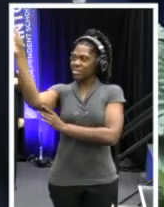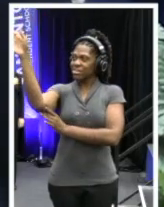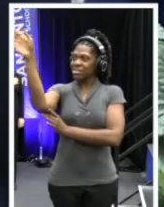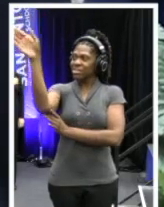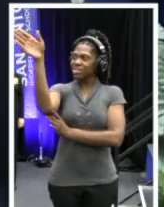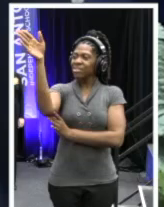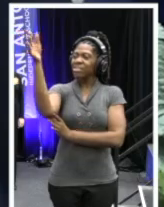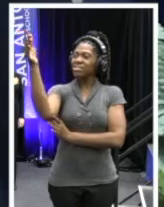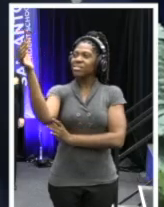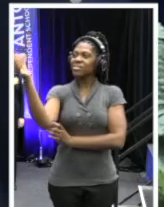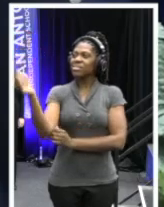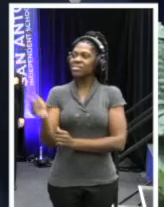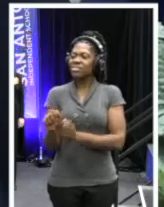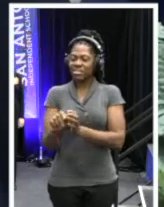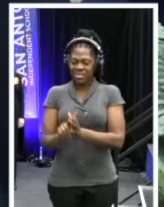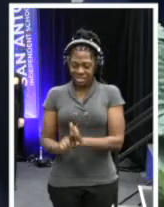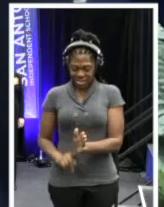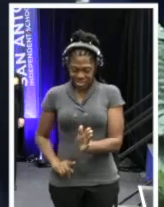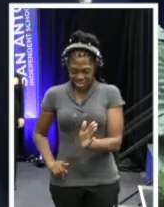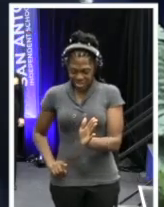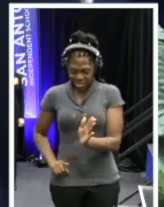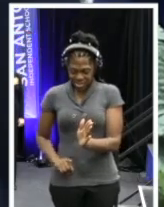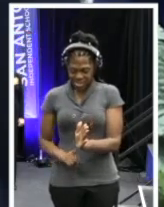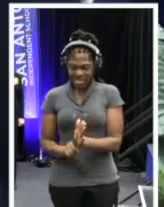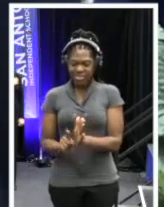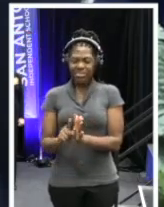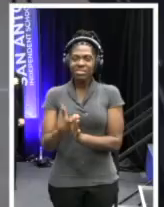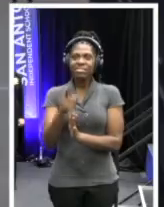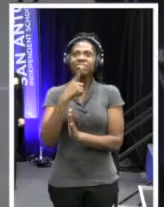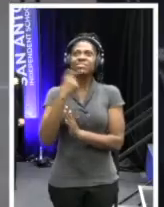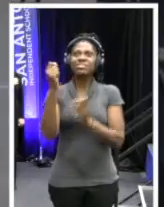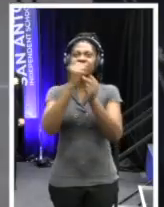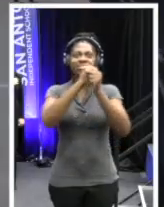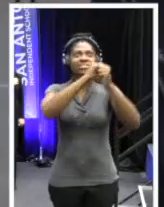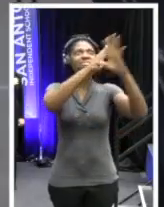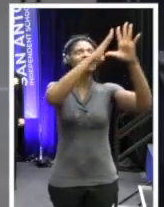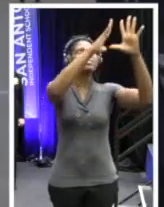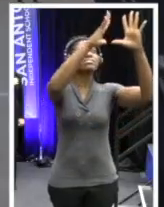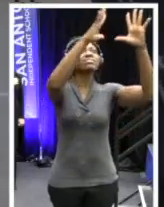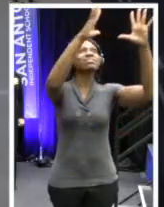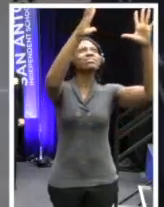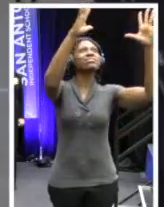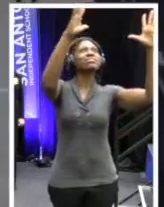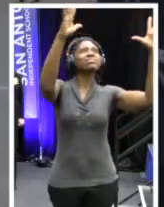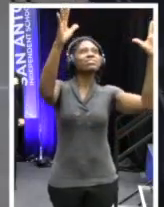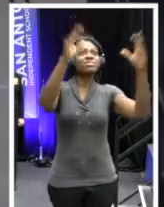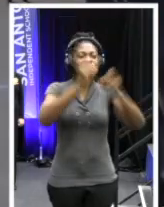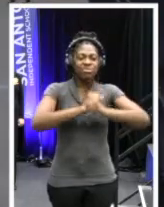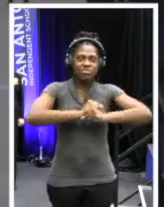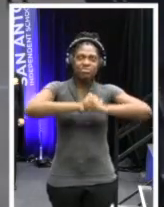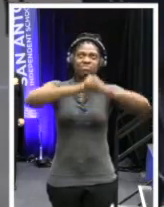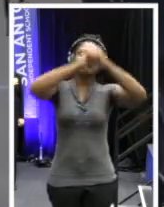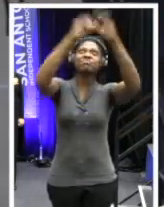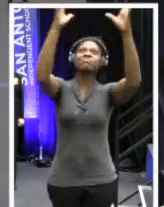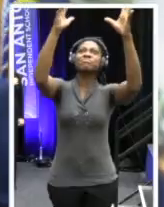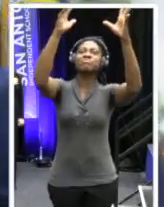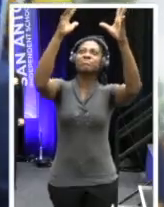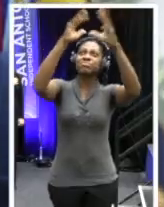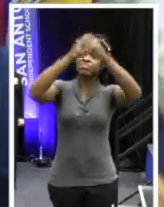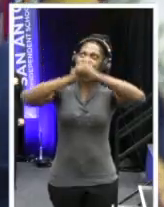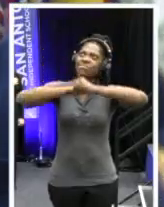streaming, and the rocket's red glare, the